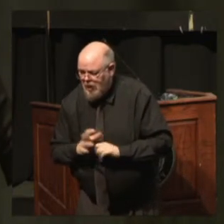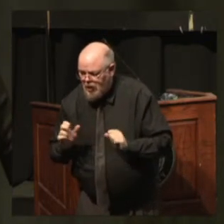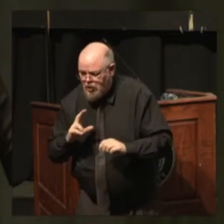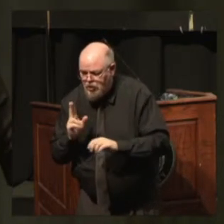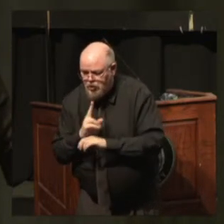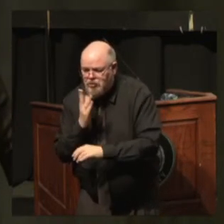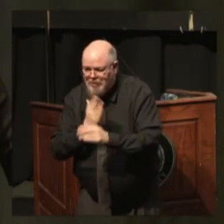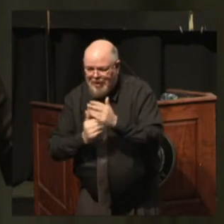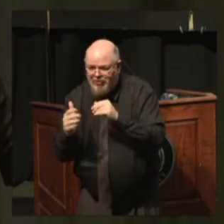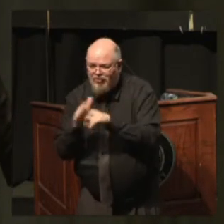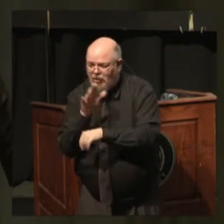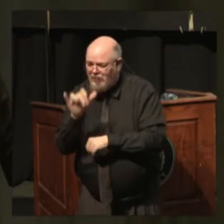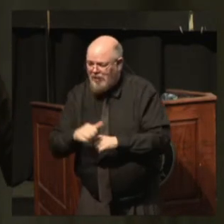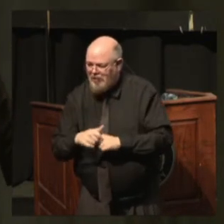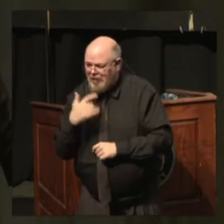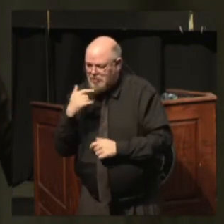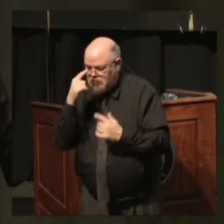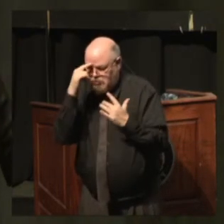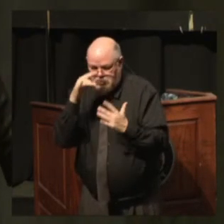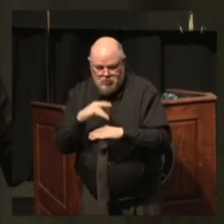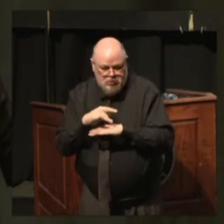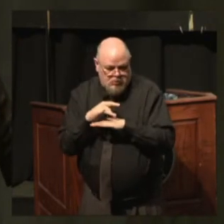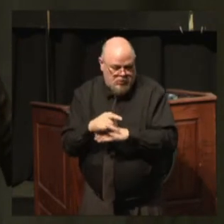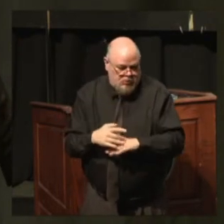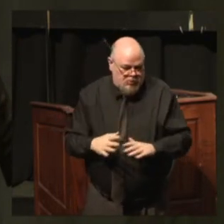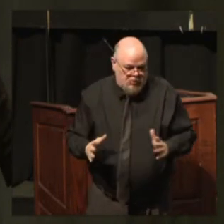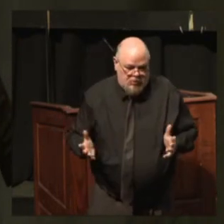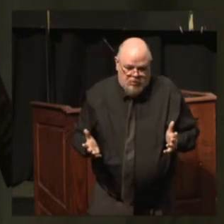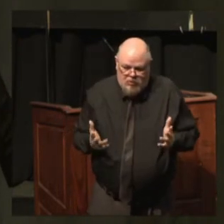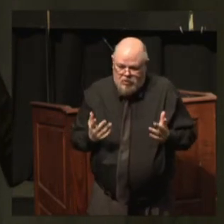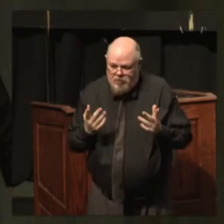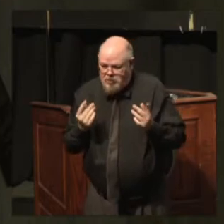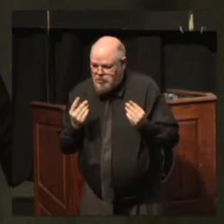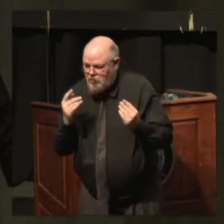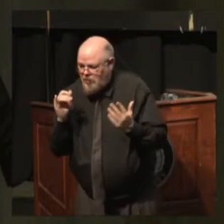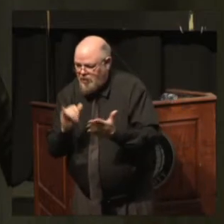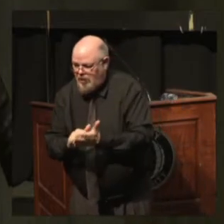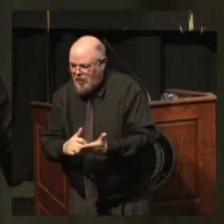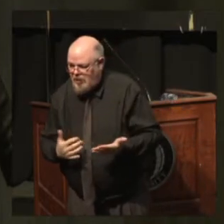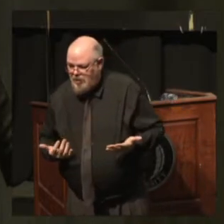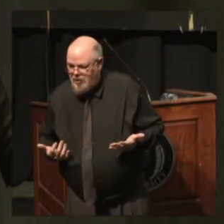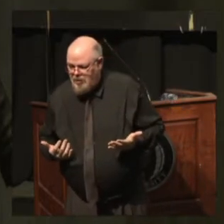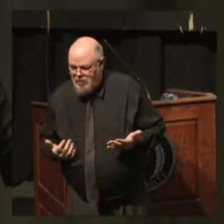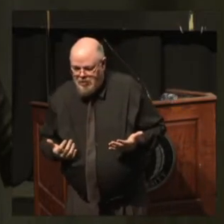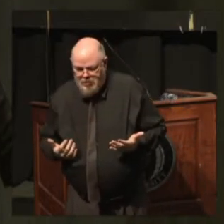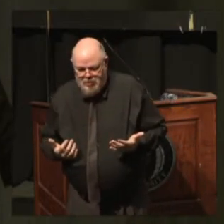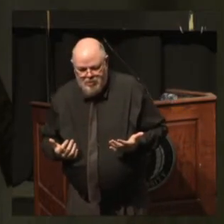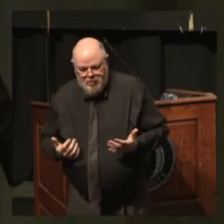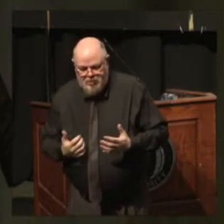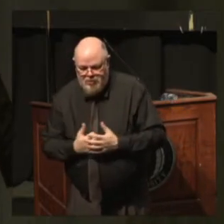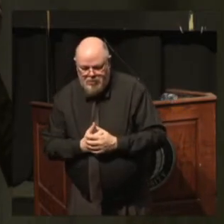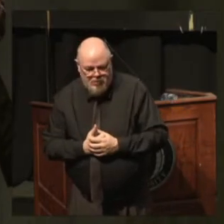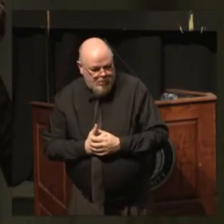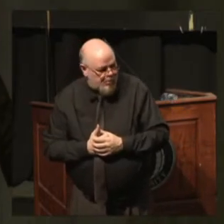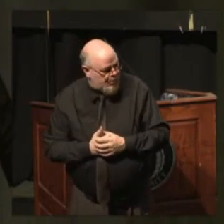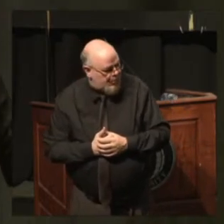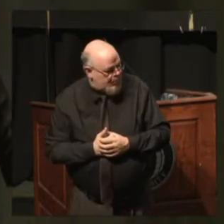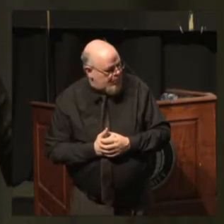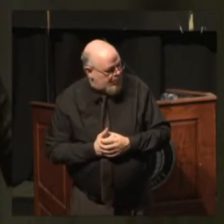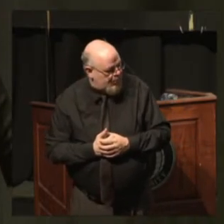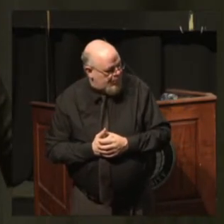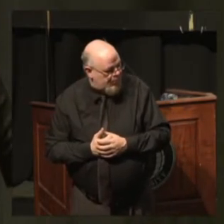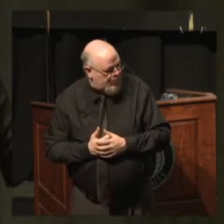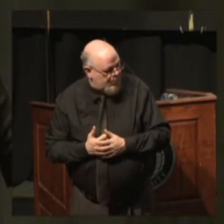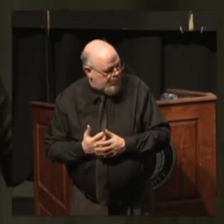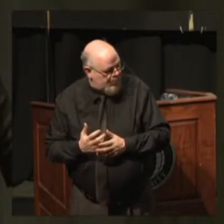crazy. What are you doing? Well, here's the deal. Maybe it's because I'm bumping this. Thank you, Elizabeth. So, all right, so I'll try to